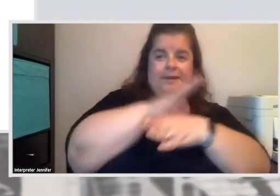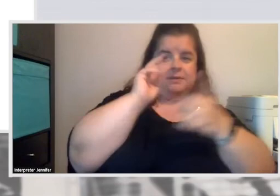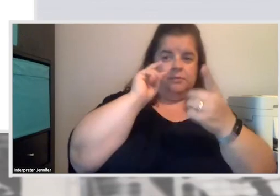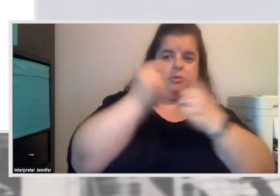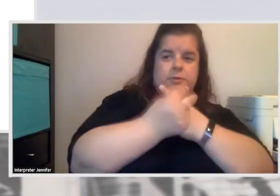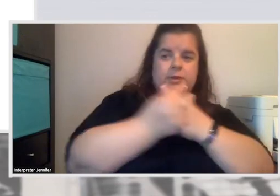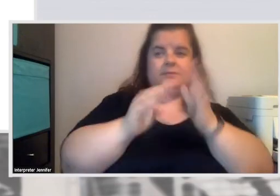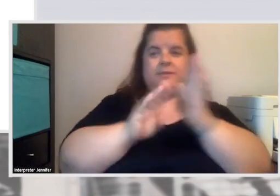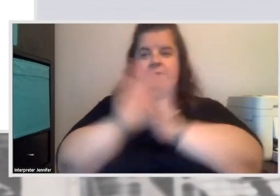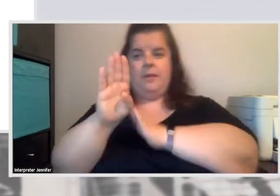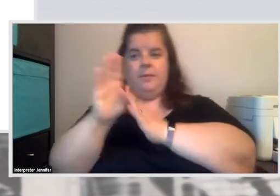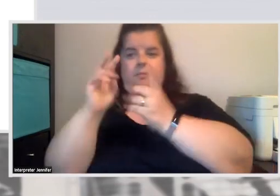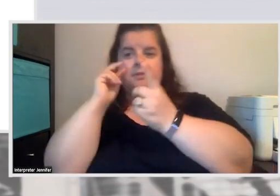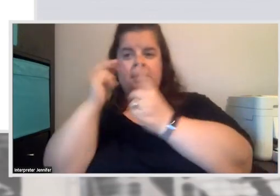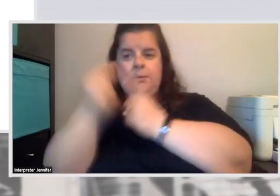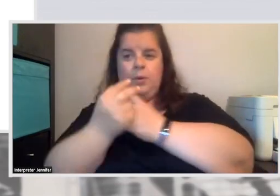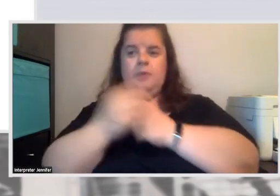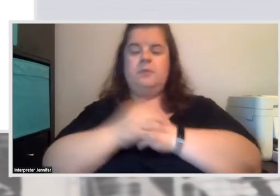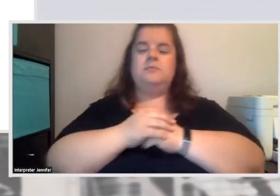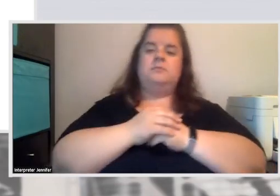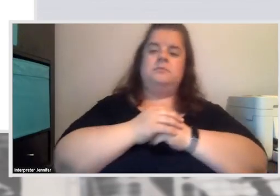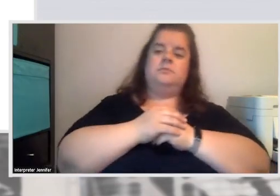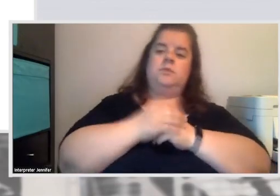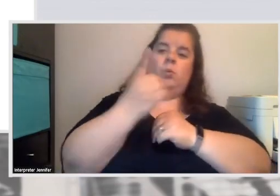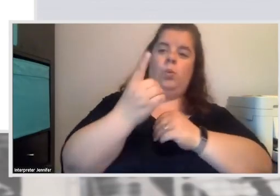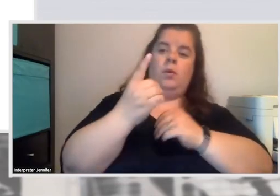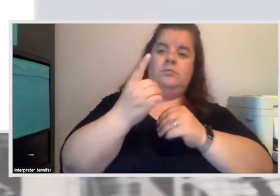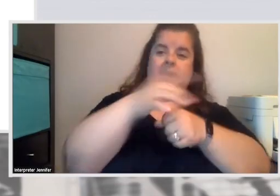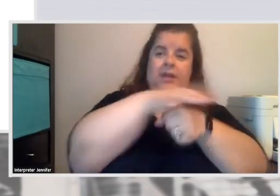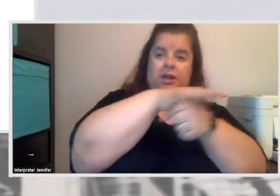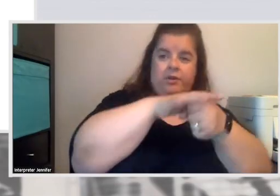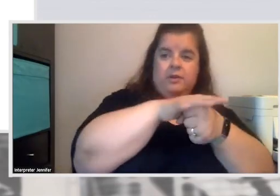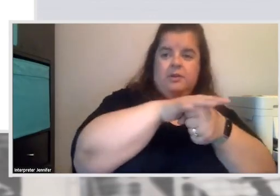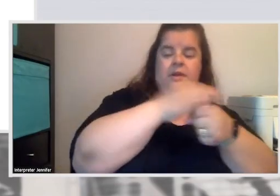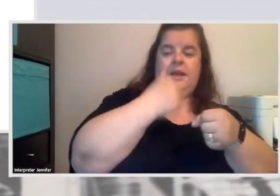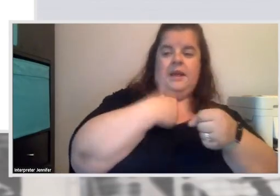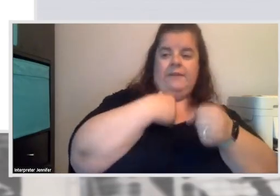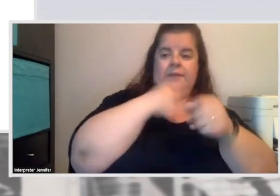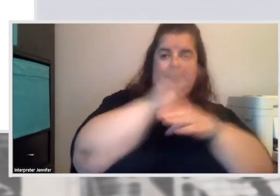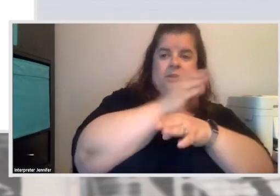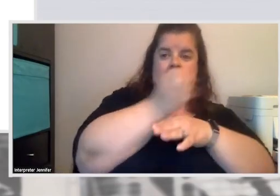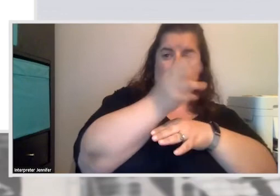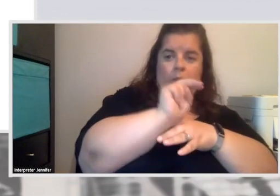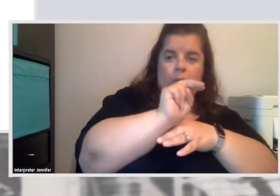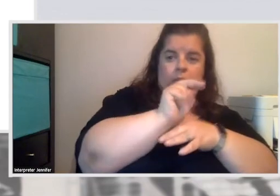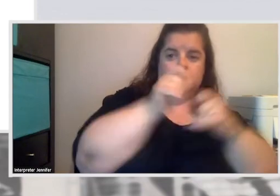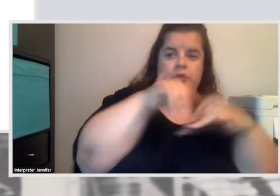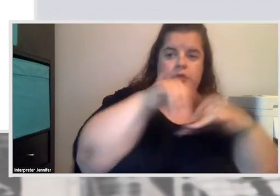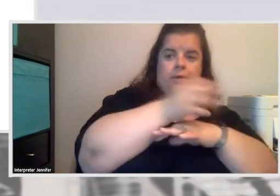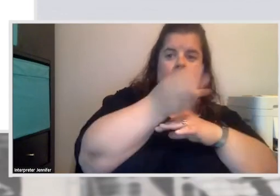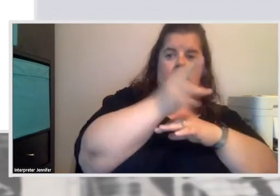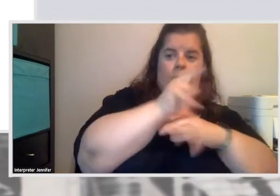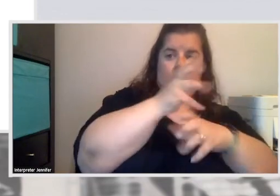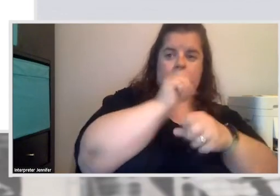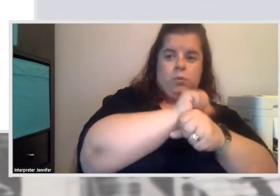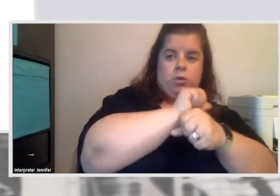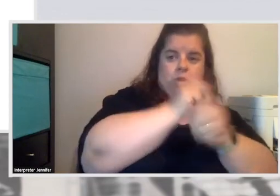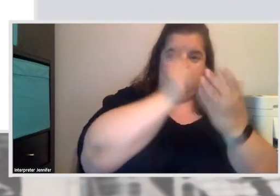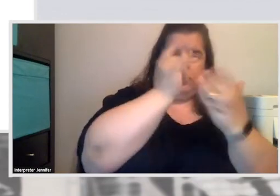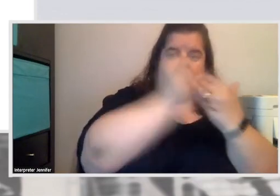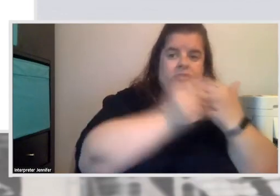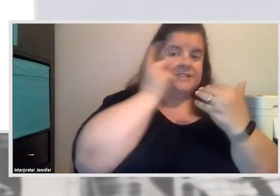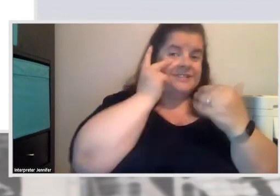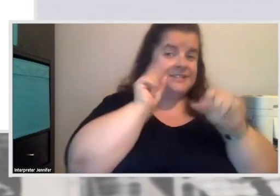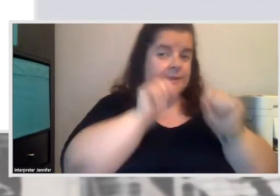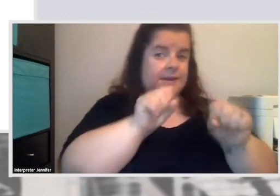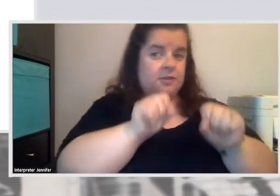development standpoint. So if, in one of our corridors, we have a business owner, a property owner who wants to work on a project or sees potential,